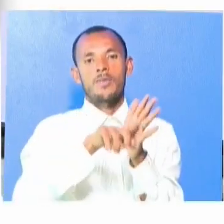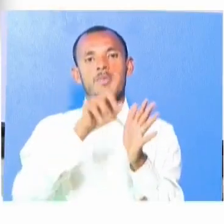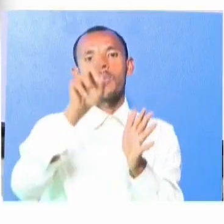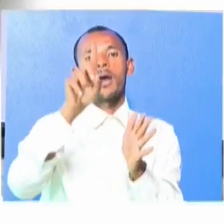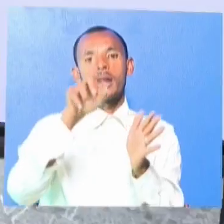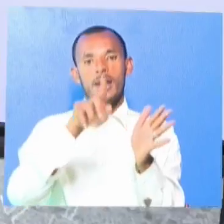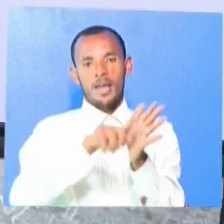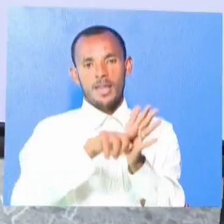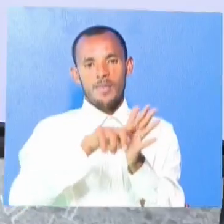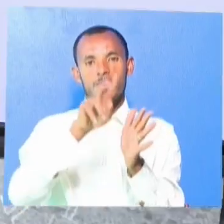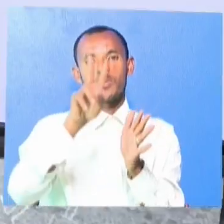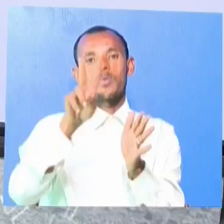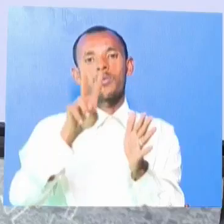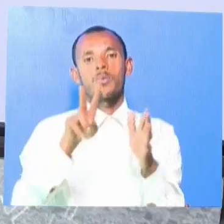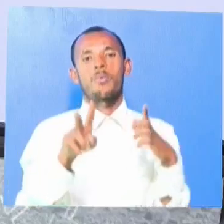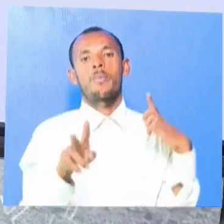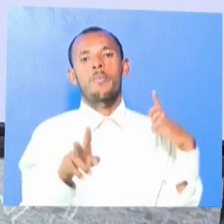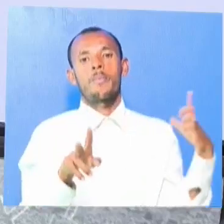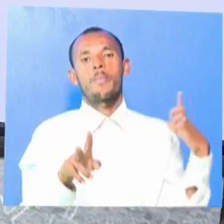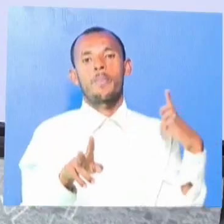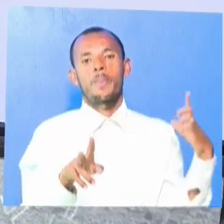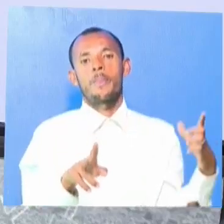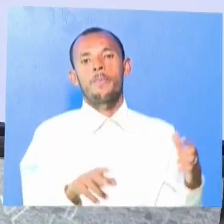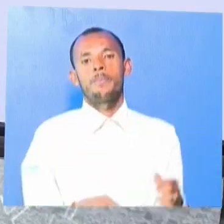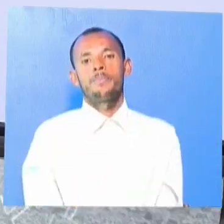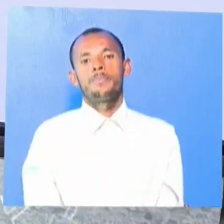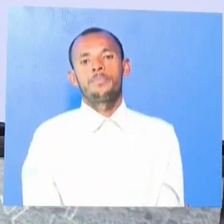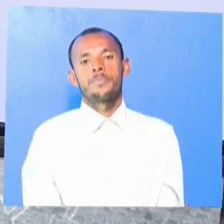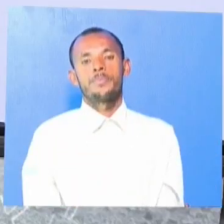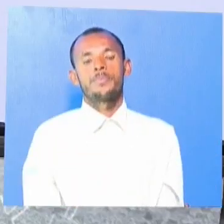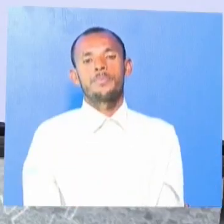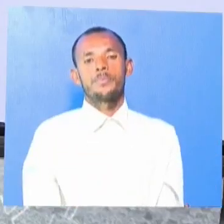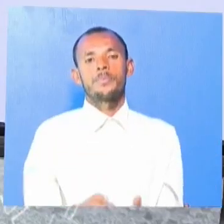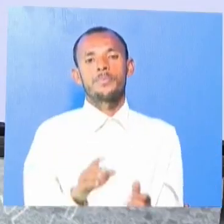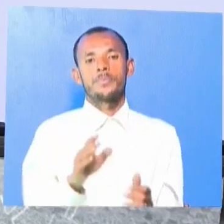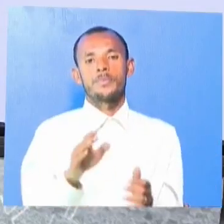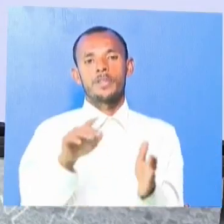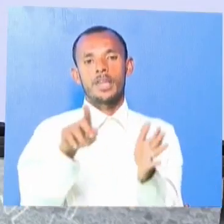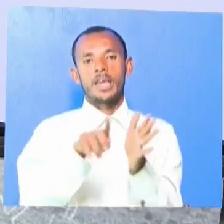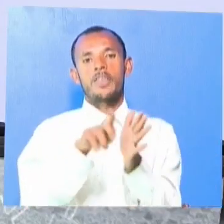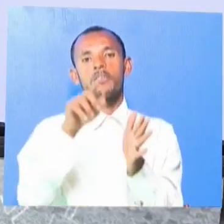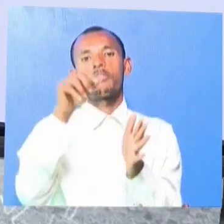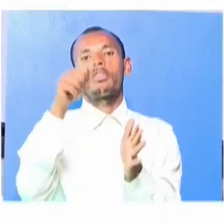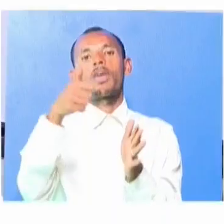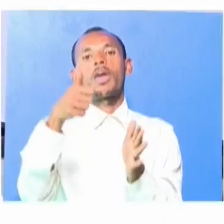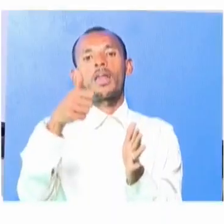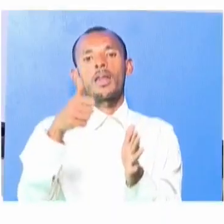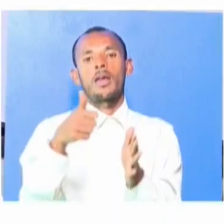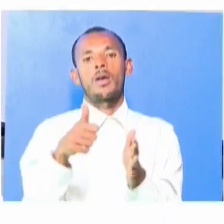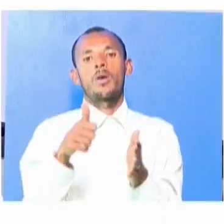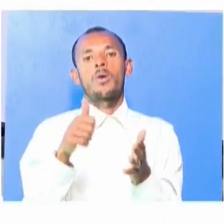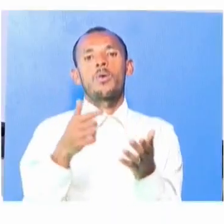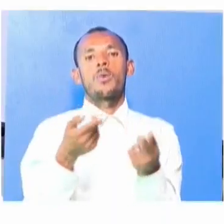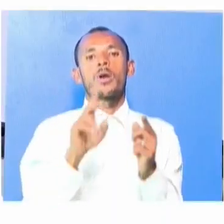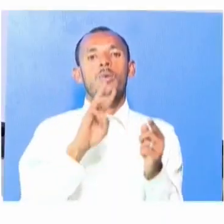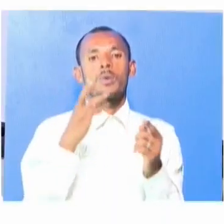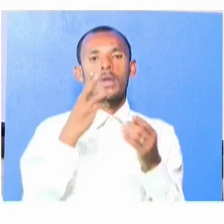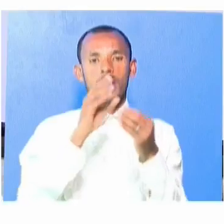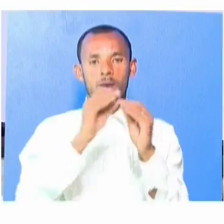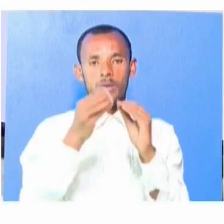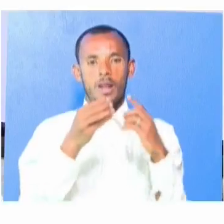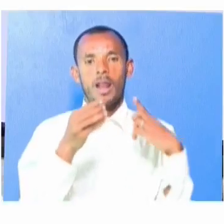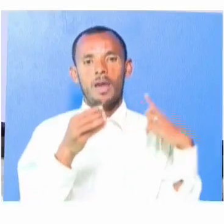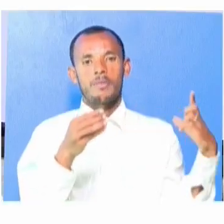negative 2. We have the location of negative 2 here, and negative 10. So when you count to the left, you